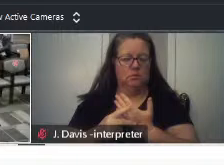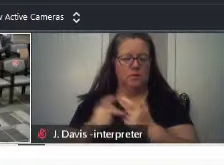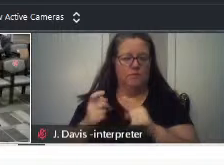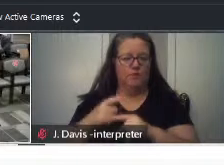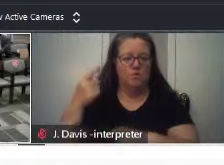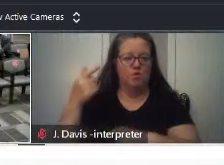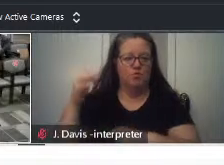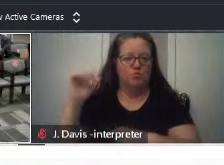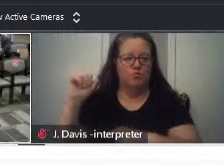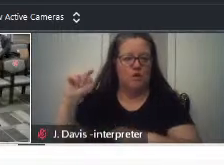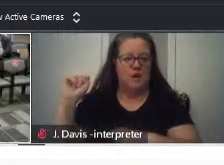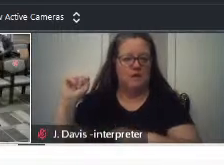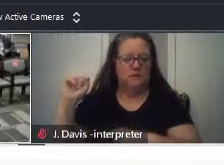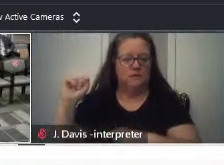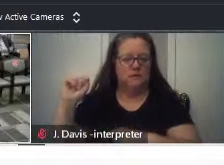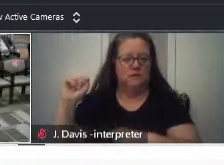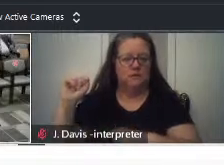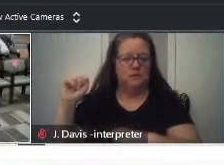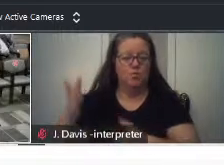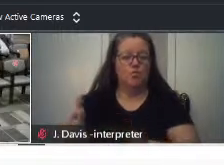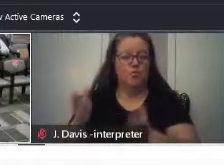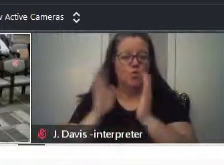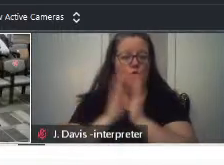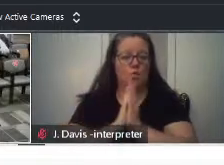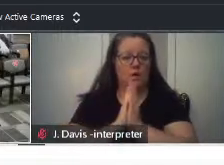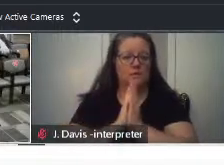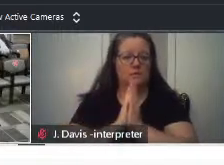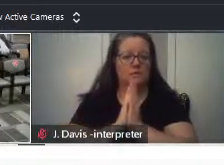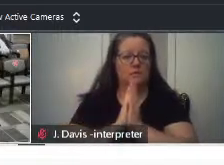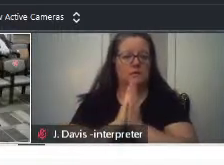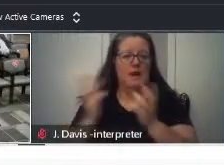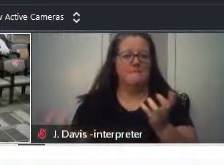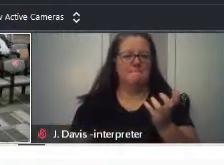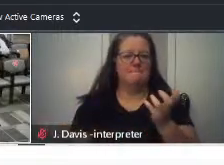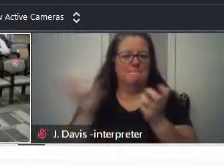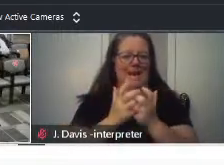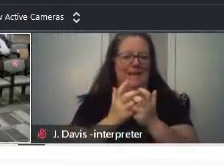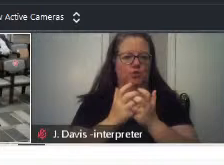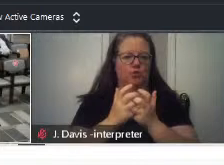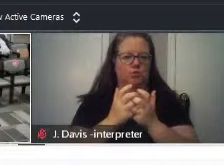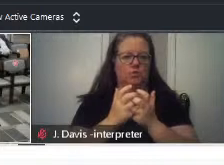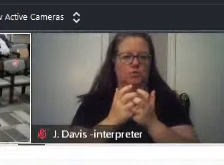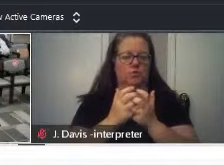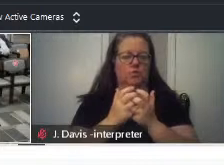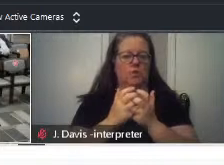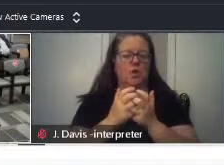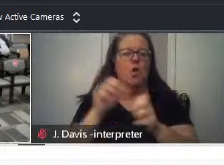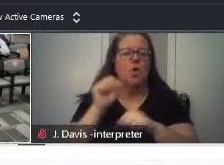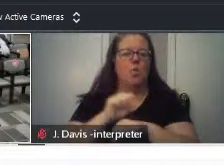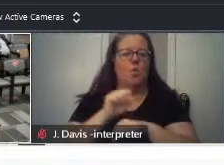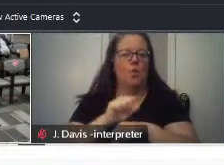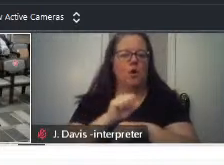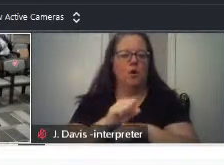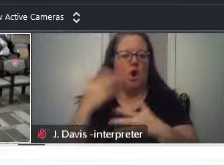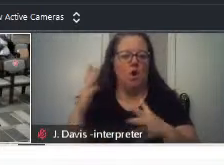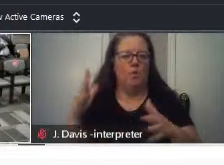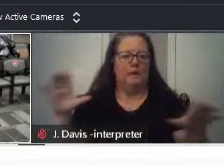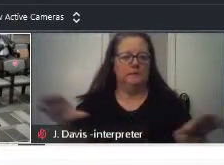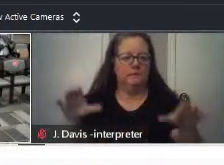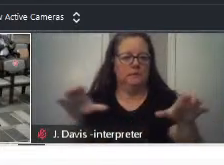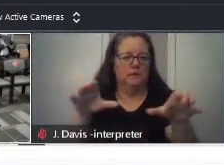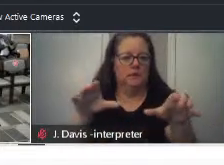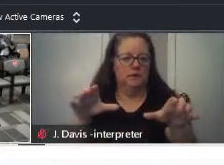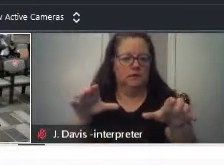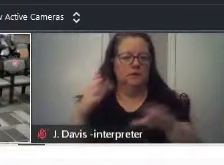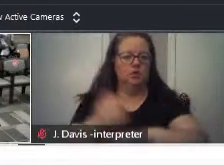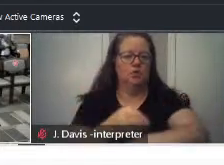project. This request is for our match towards the additional work that was performed as part of that